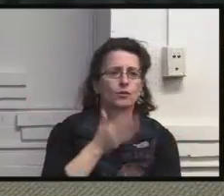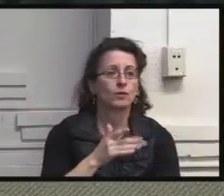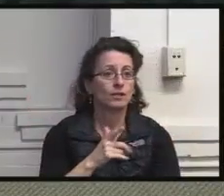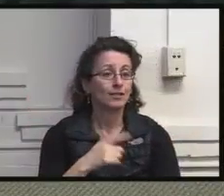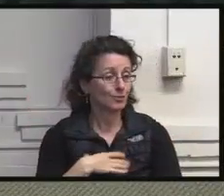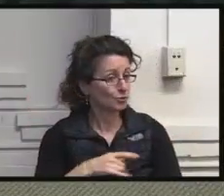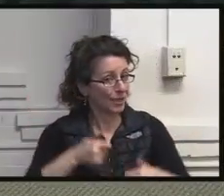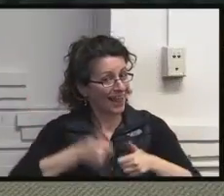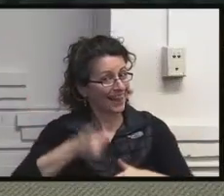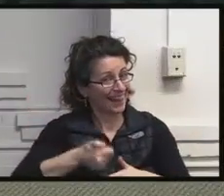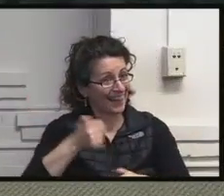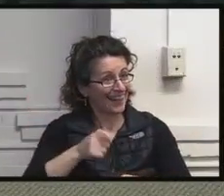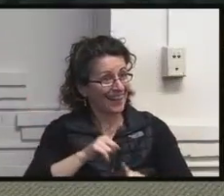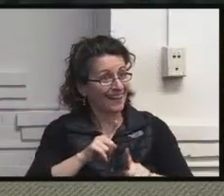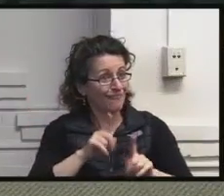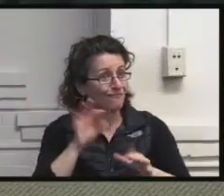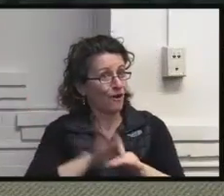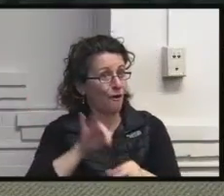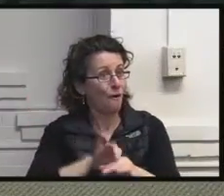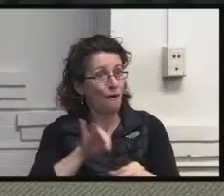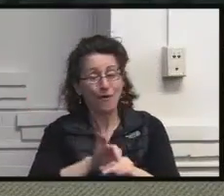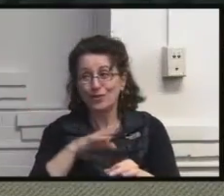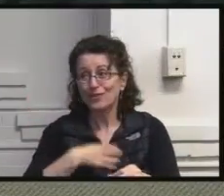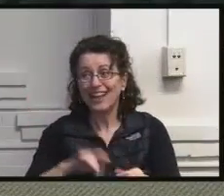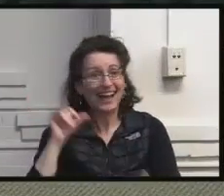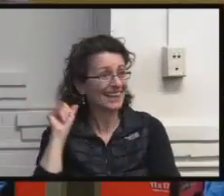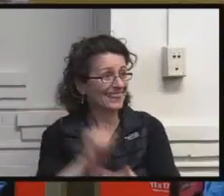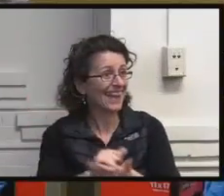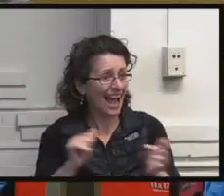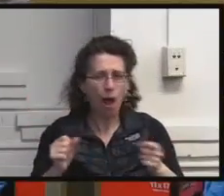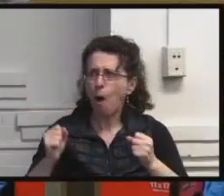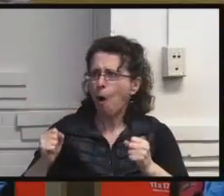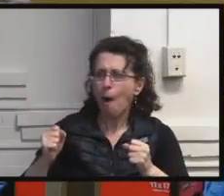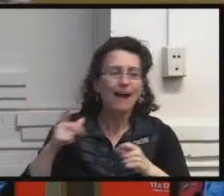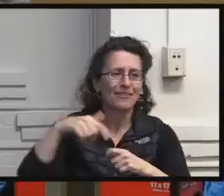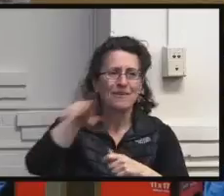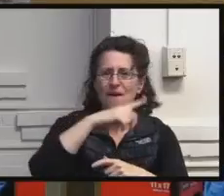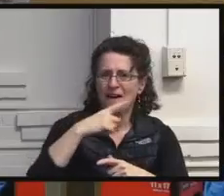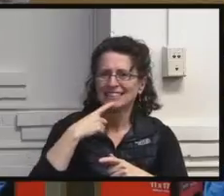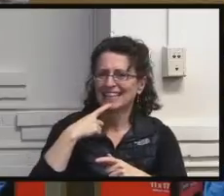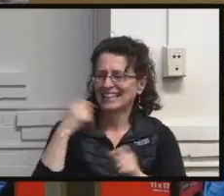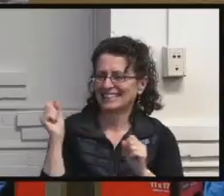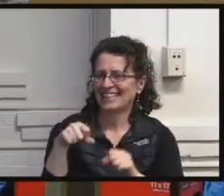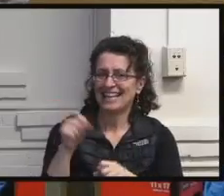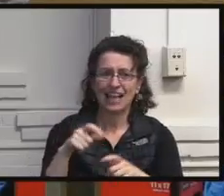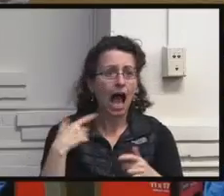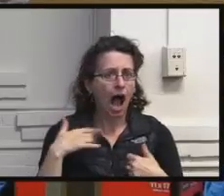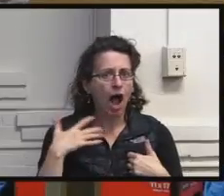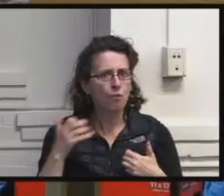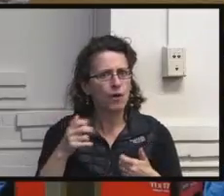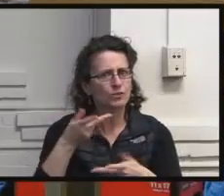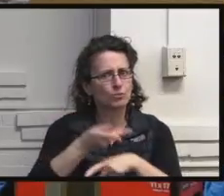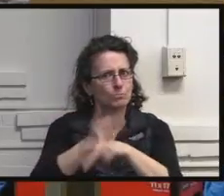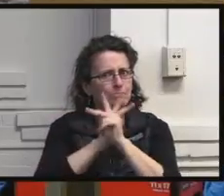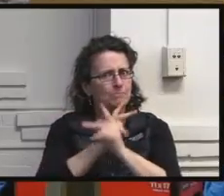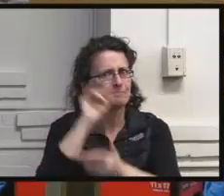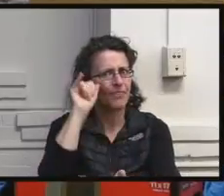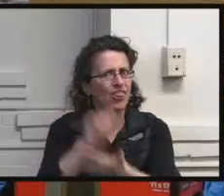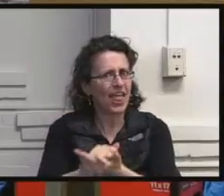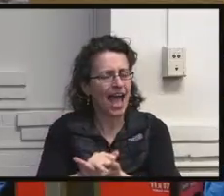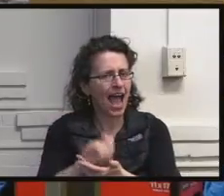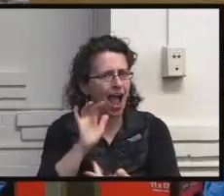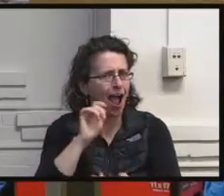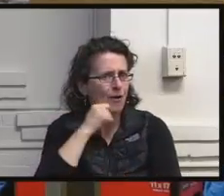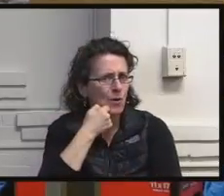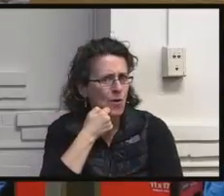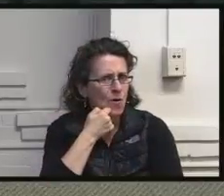like the polling? I liked the polling. Yeah. Yeah. Yeah. Yeah. Yeah. You all like the polling? Yeah. Okay. We're wondering if we can rent them. We got a big thing. We